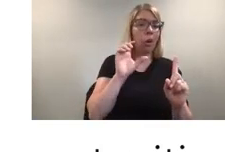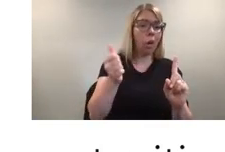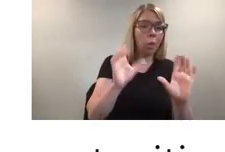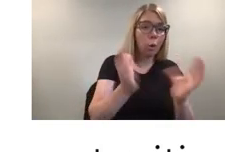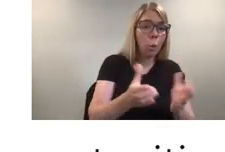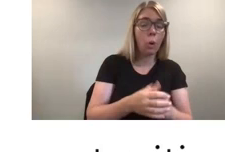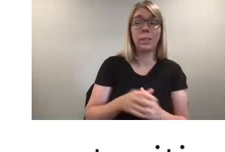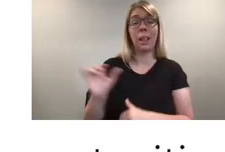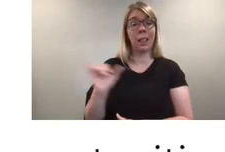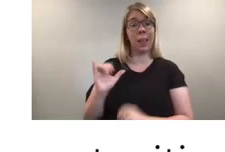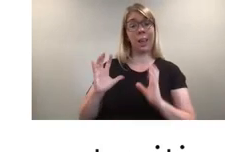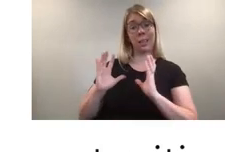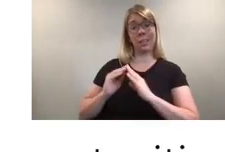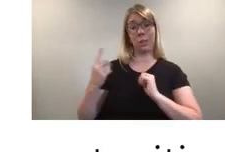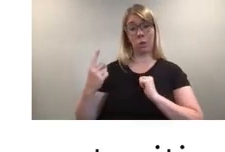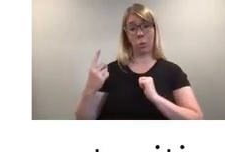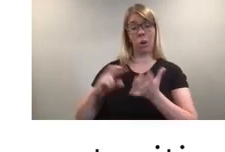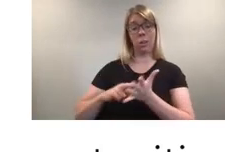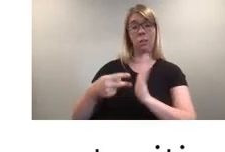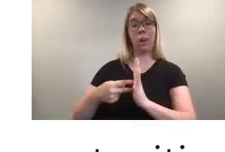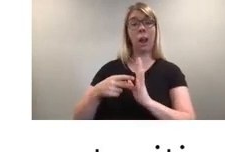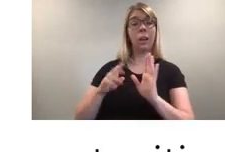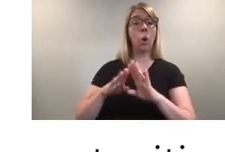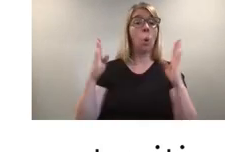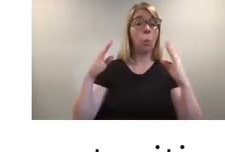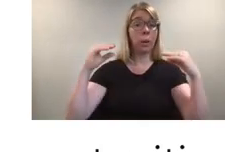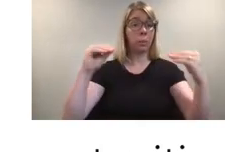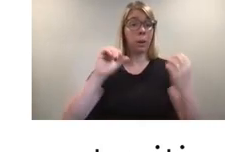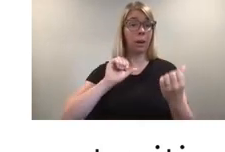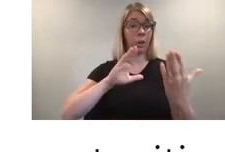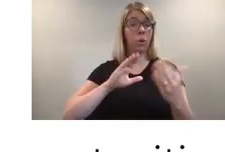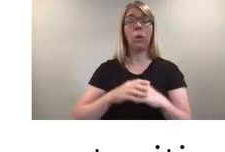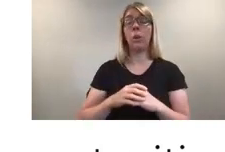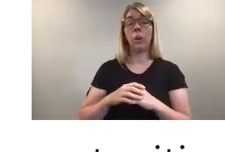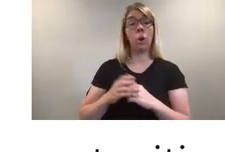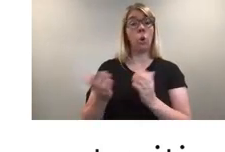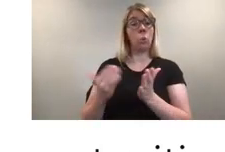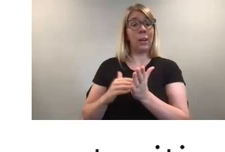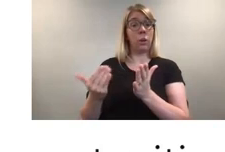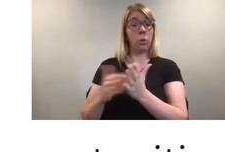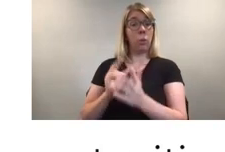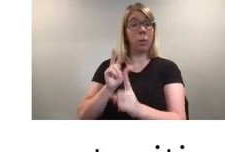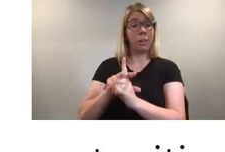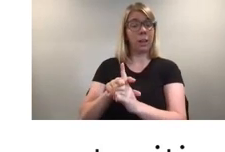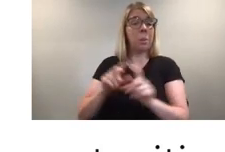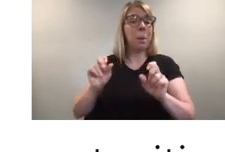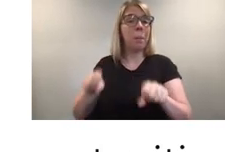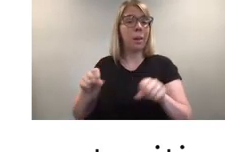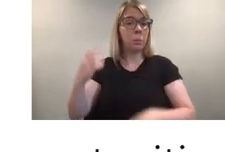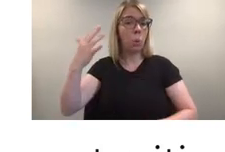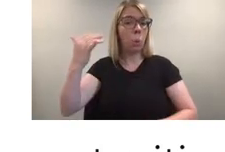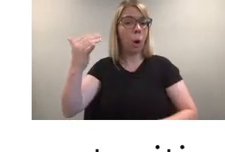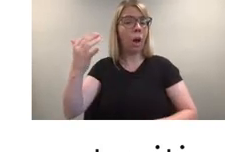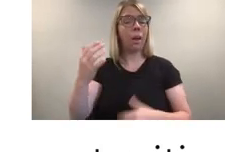session one, where we defined open pedagogy, these types of assignments, renewable assignments, are possible only because they engage in those